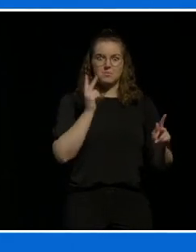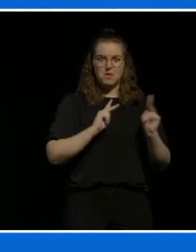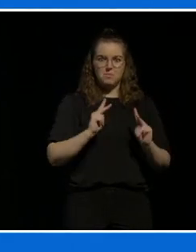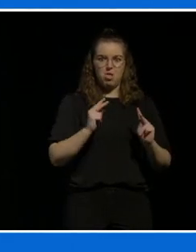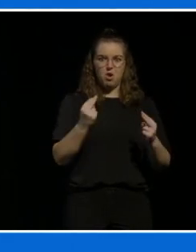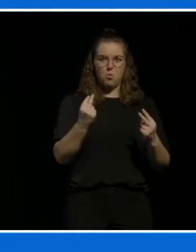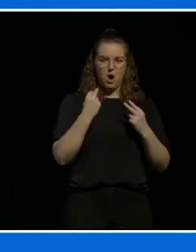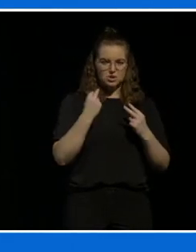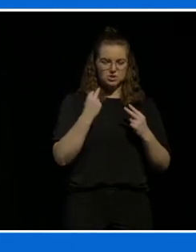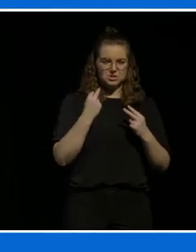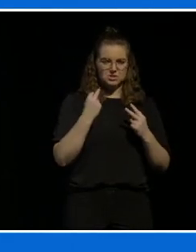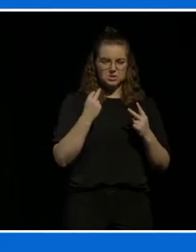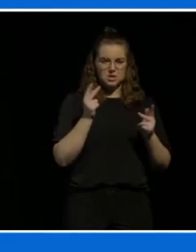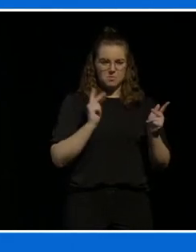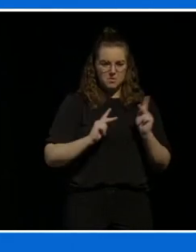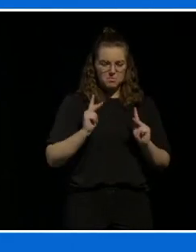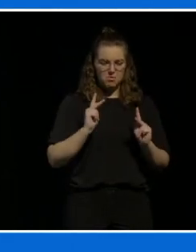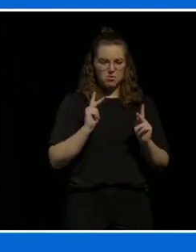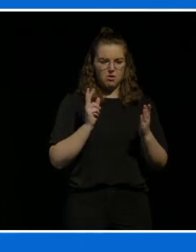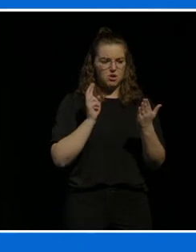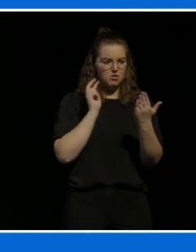people are consuming